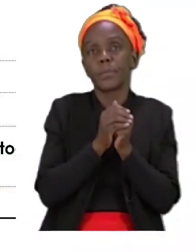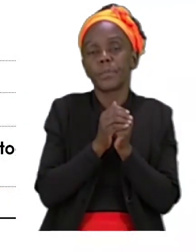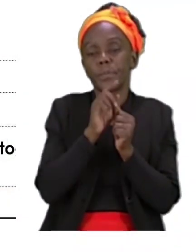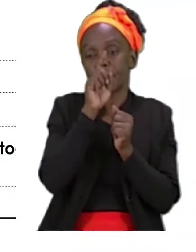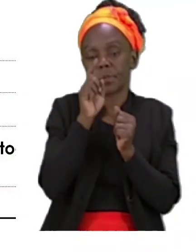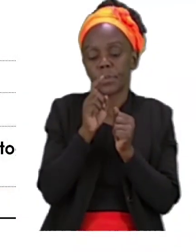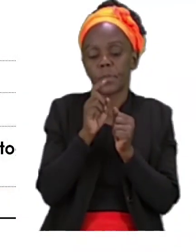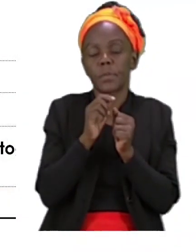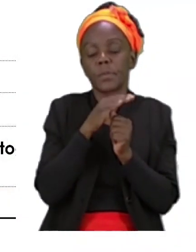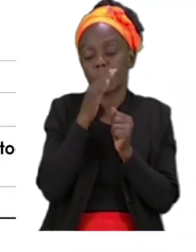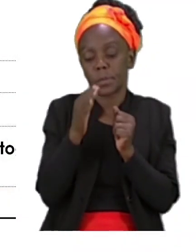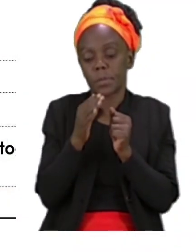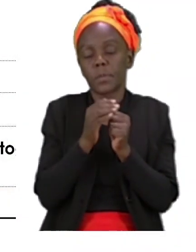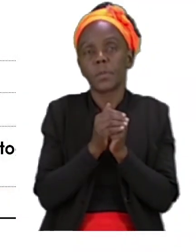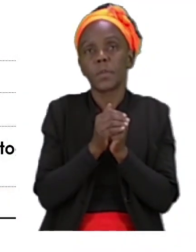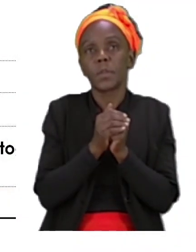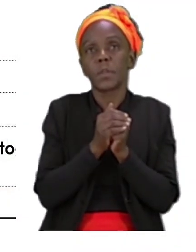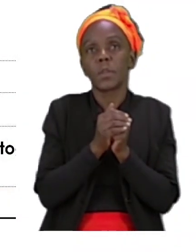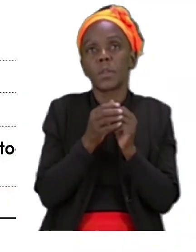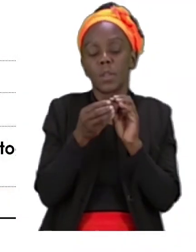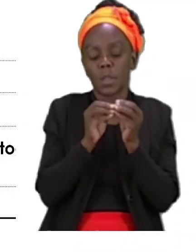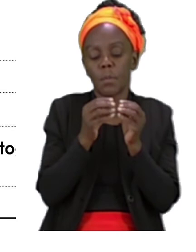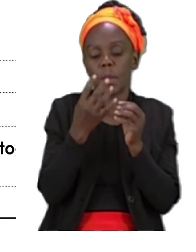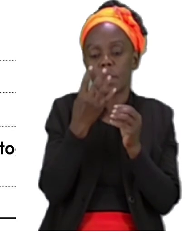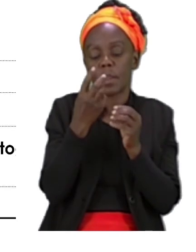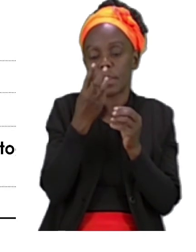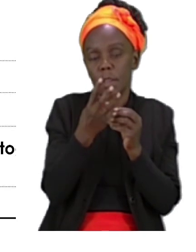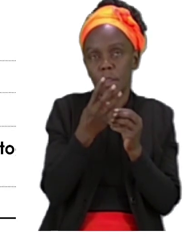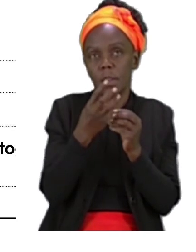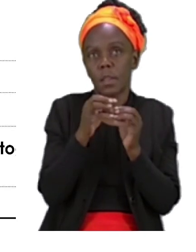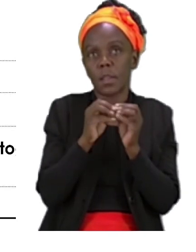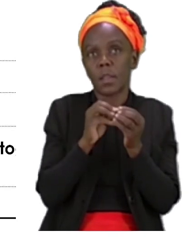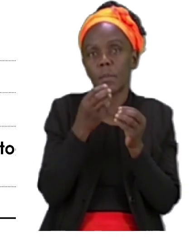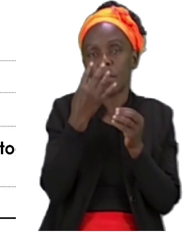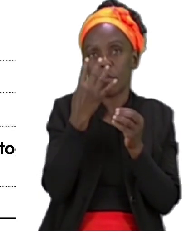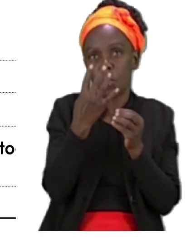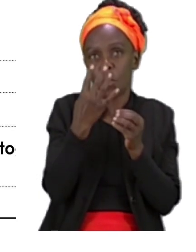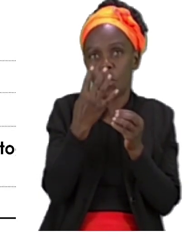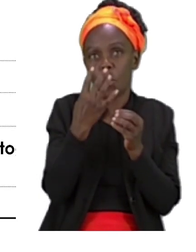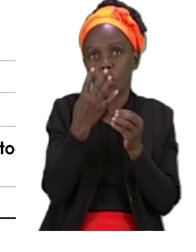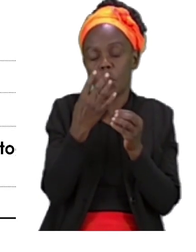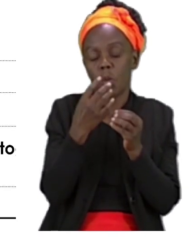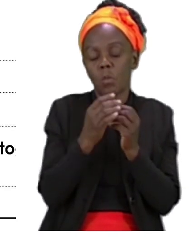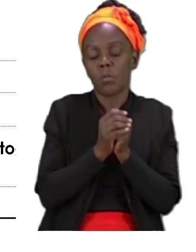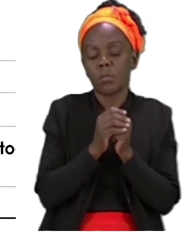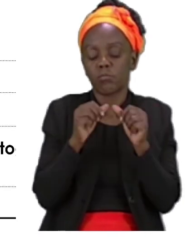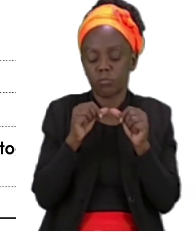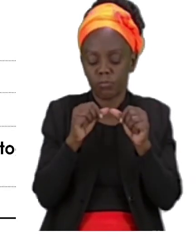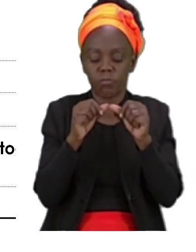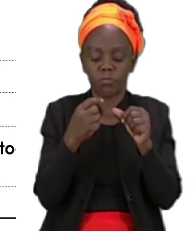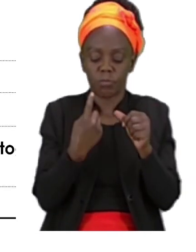number 3, number 4, you are going to do by